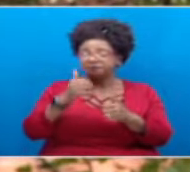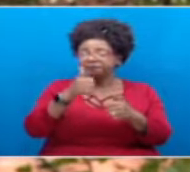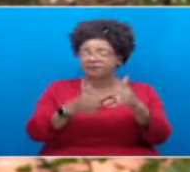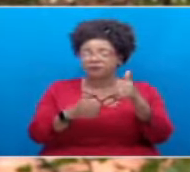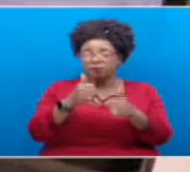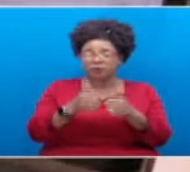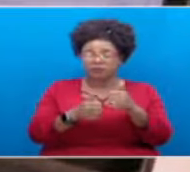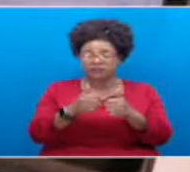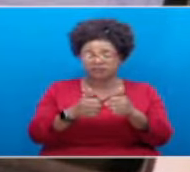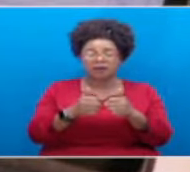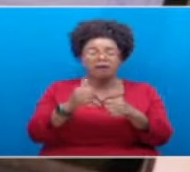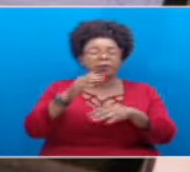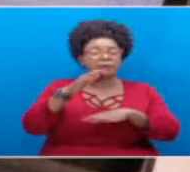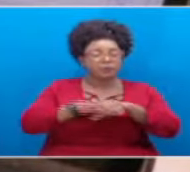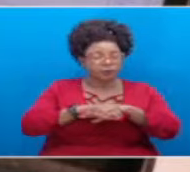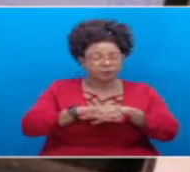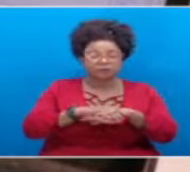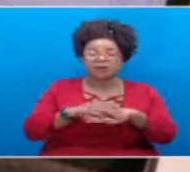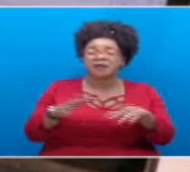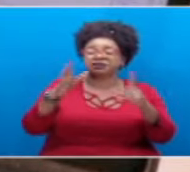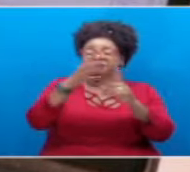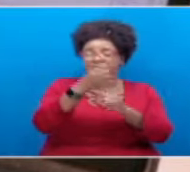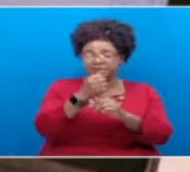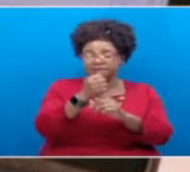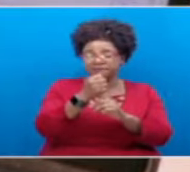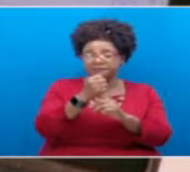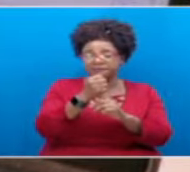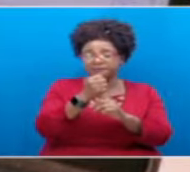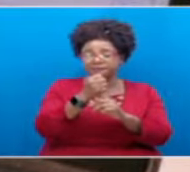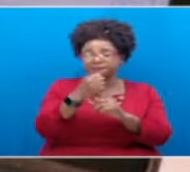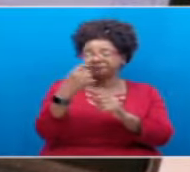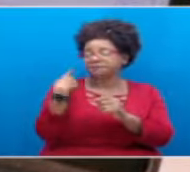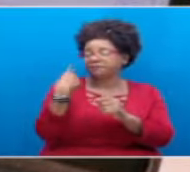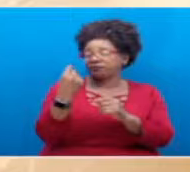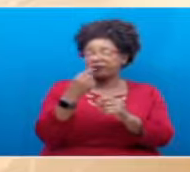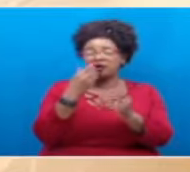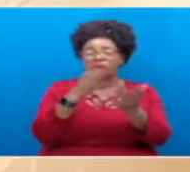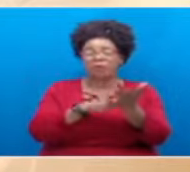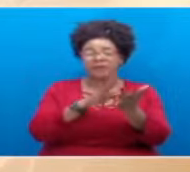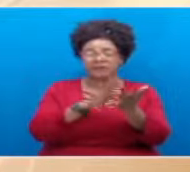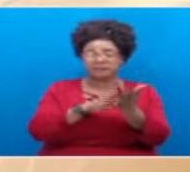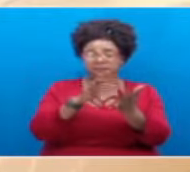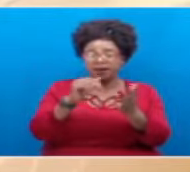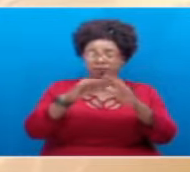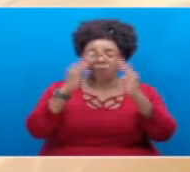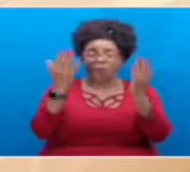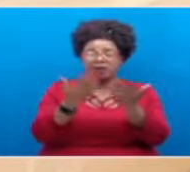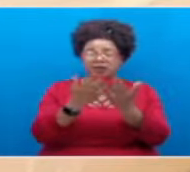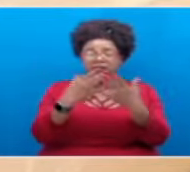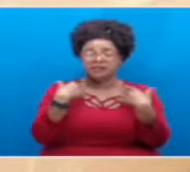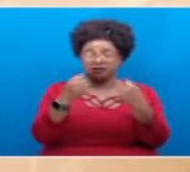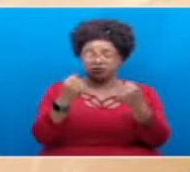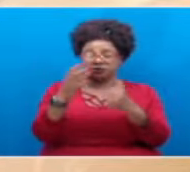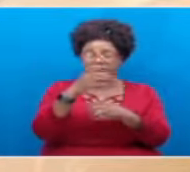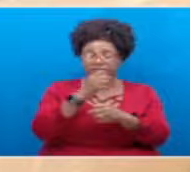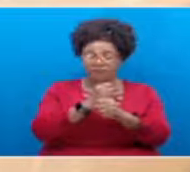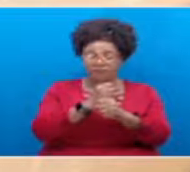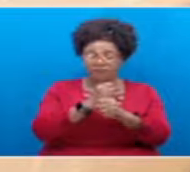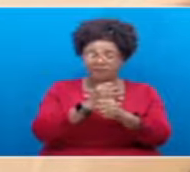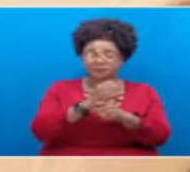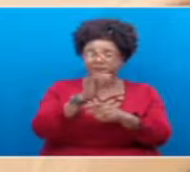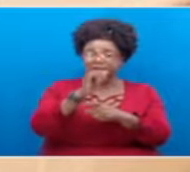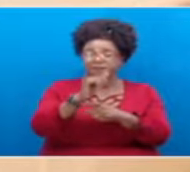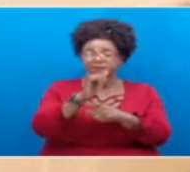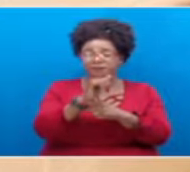huge milestone. The malaria vaccine, which has recently recommended by the World Health Organization, has been